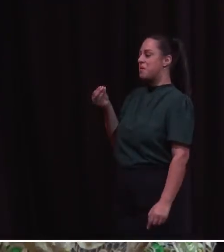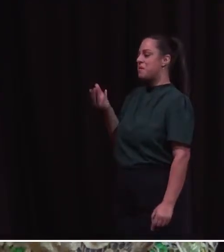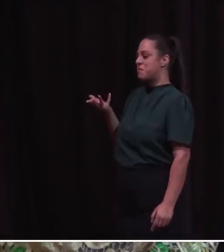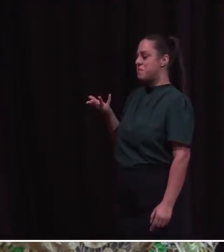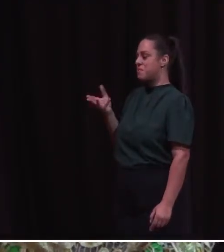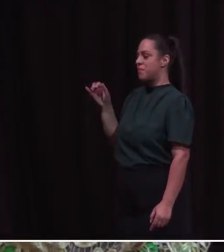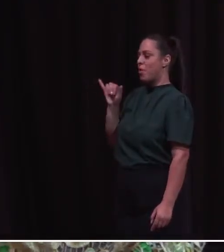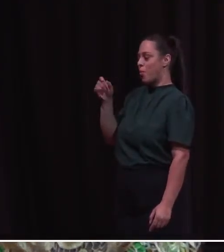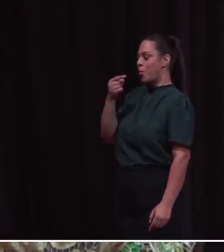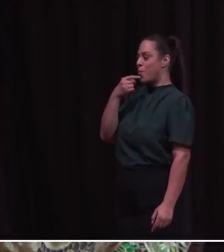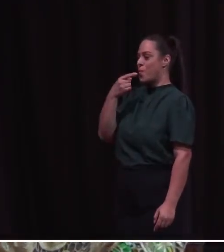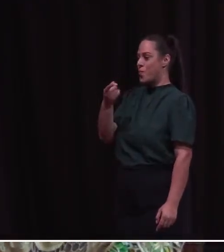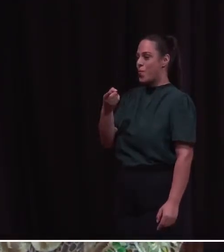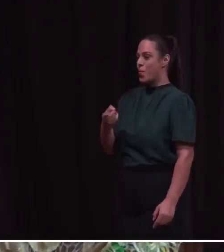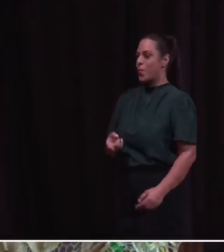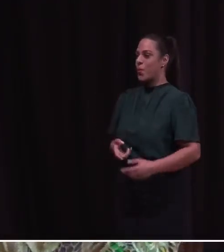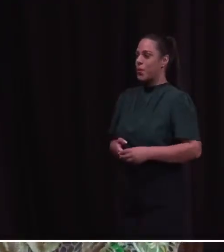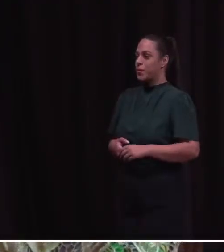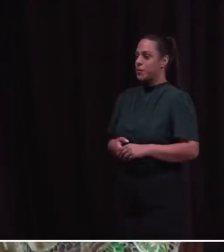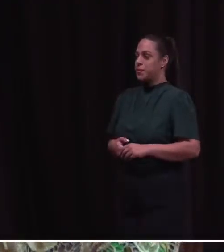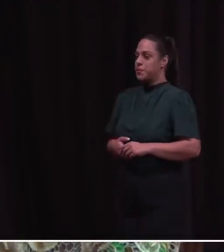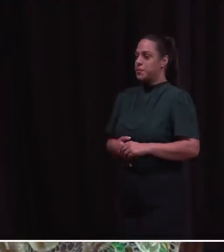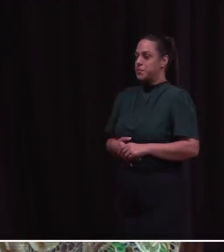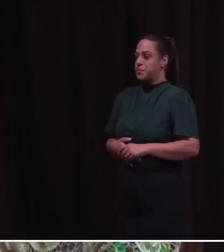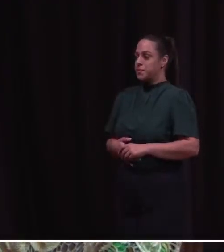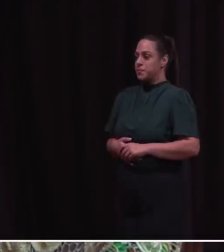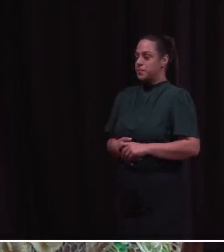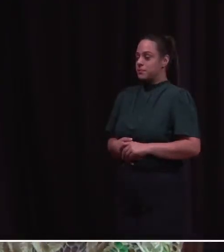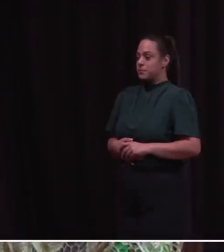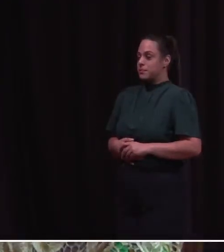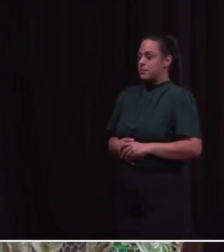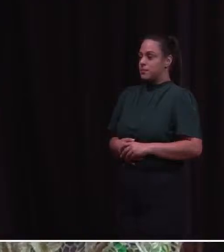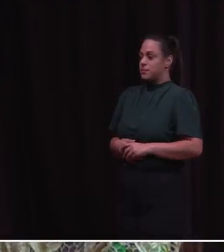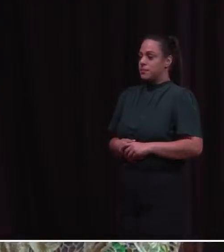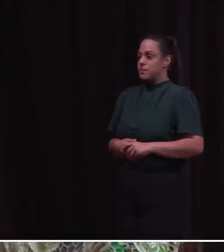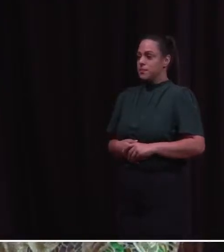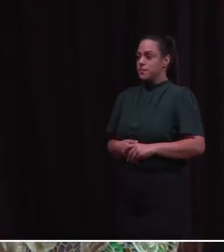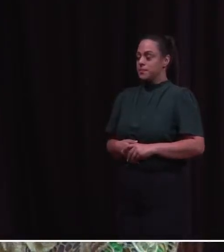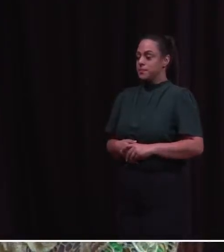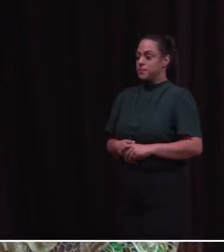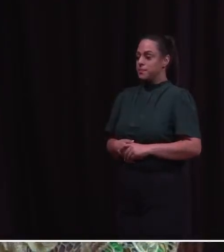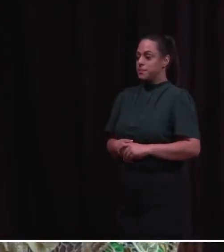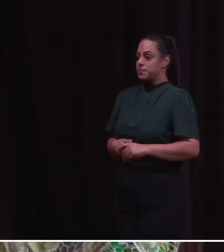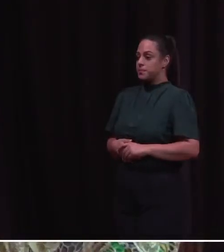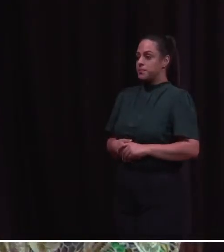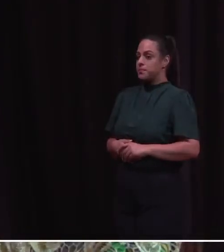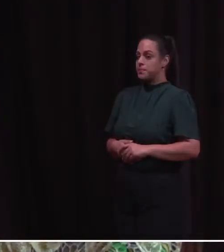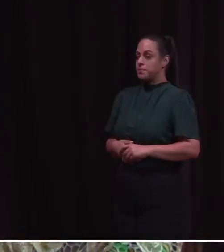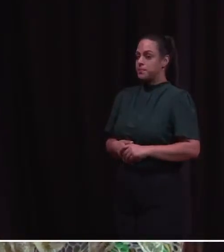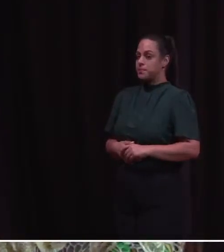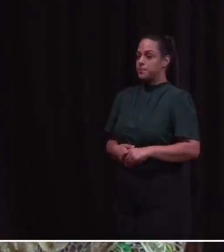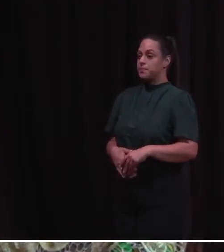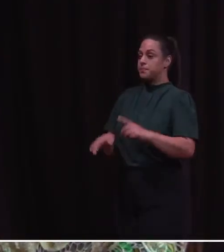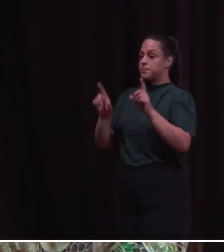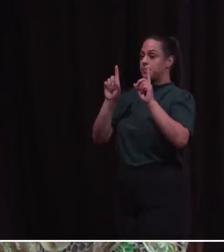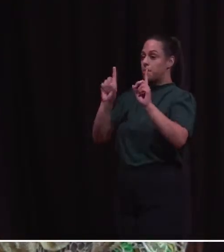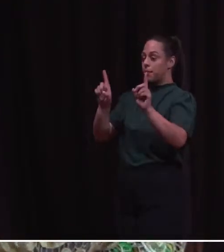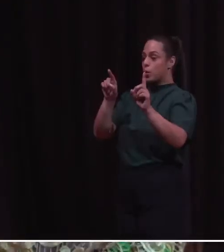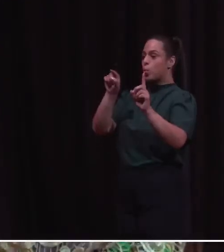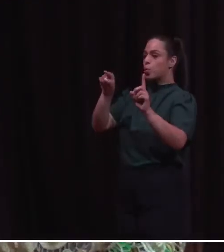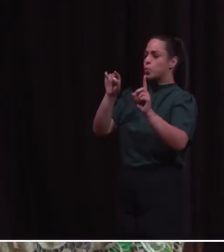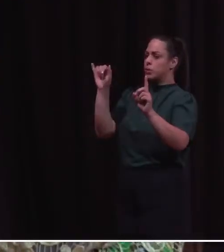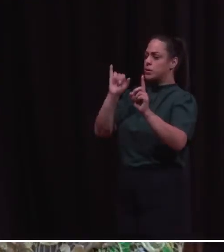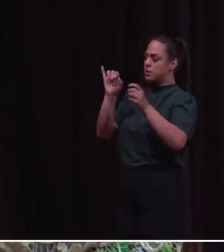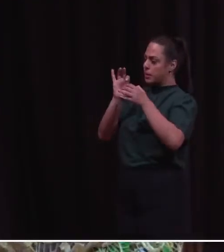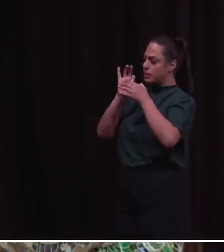However, you discussed that there are different ways women are categorized based on different stages of their lives. So I would